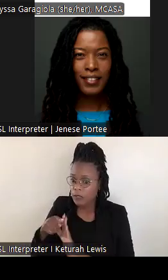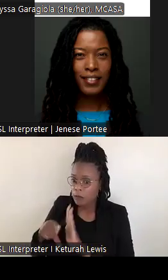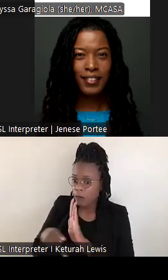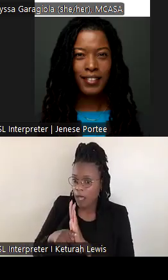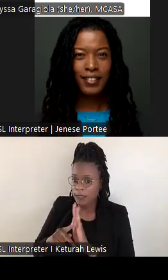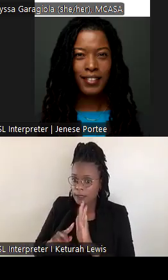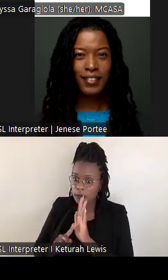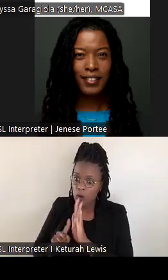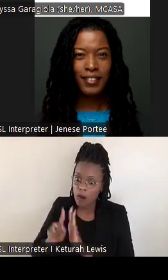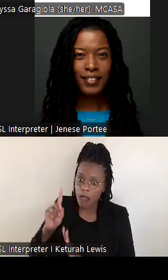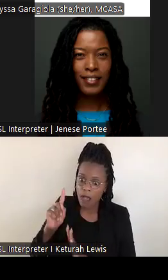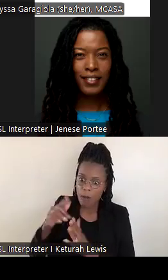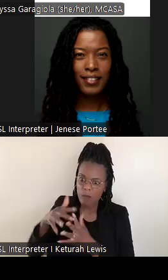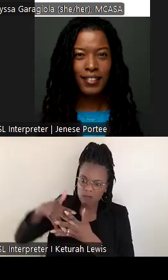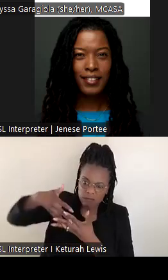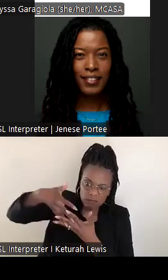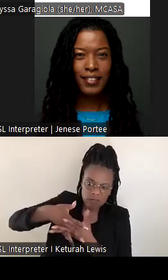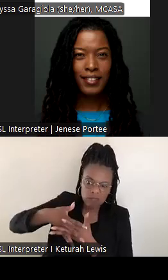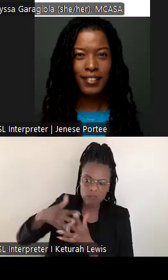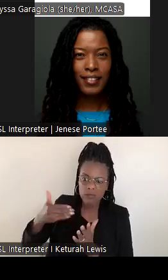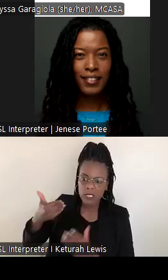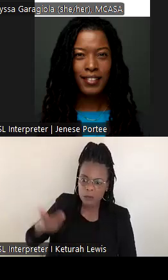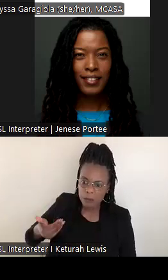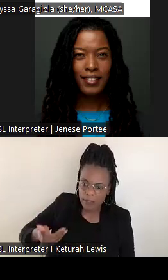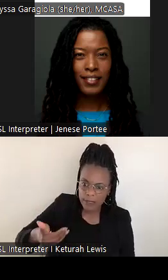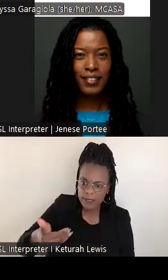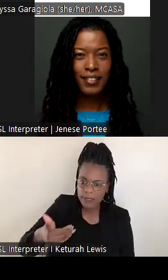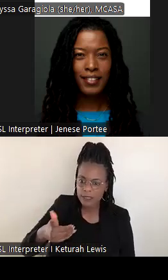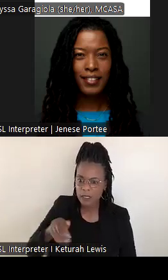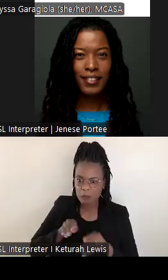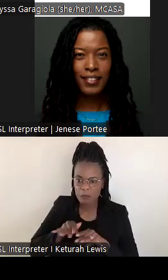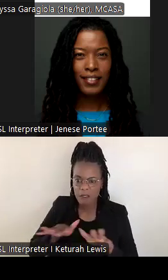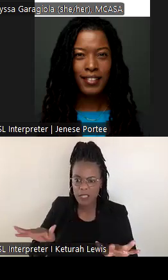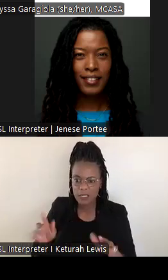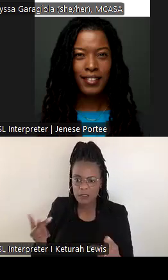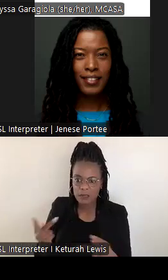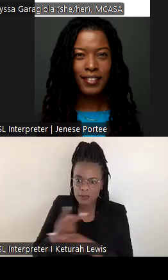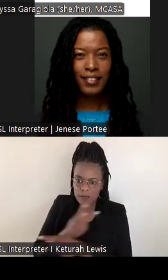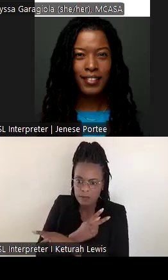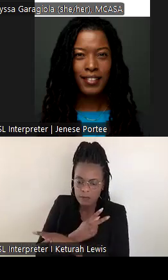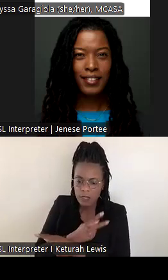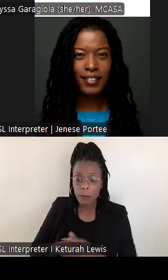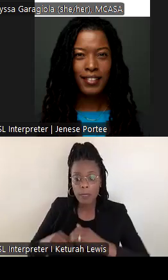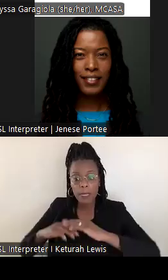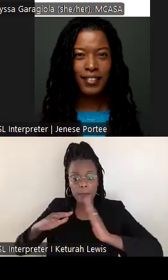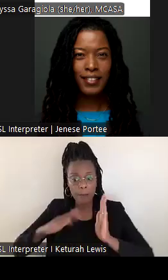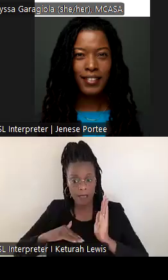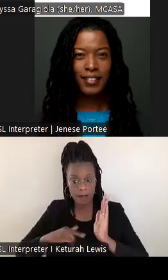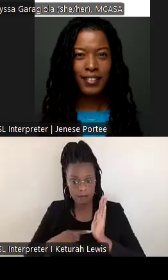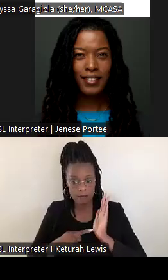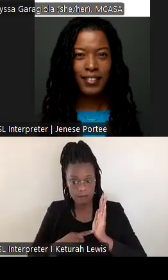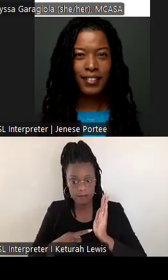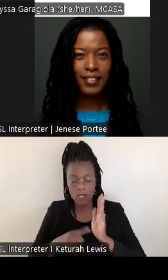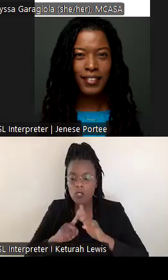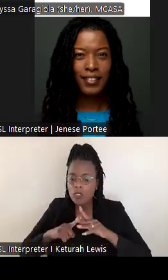prevalent and pervasive. So you can see the terms at the bottom, like I was just talking about, are forming those building blocks